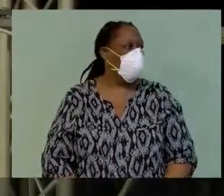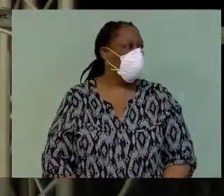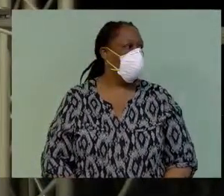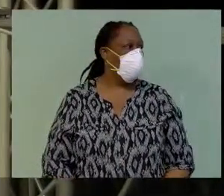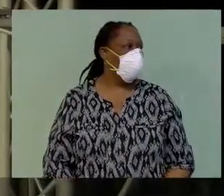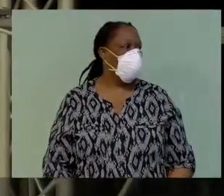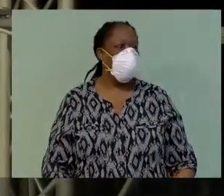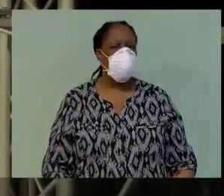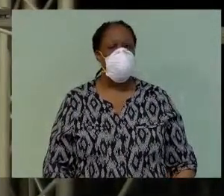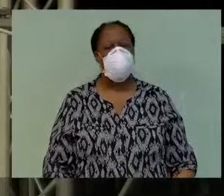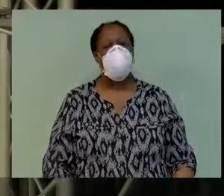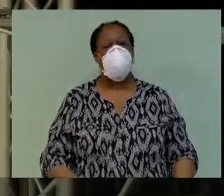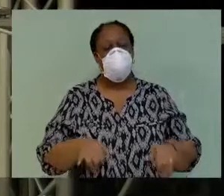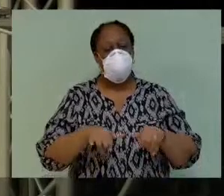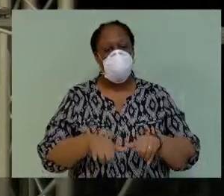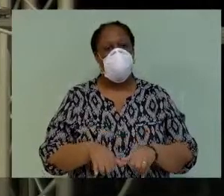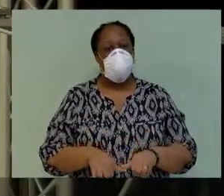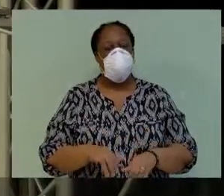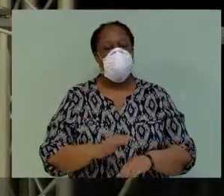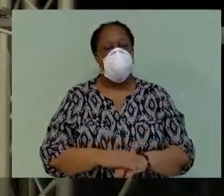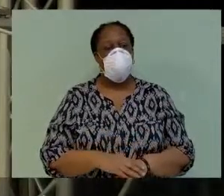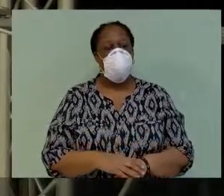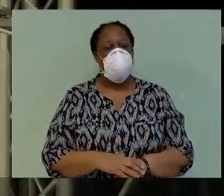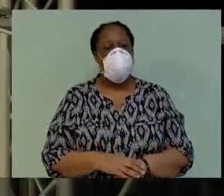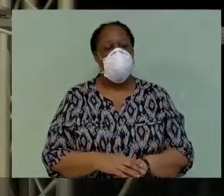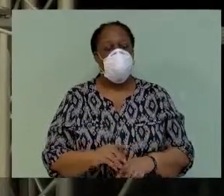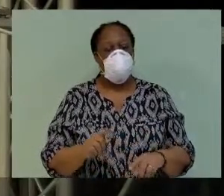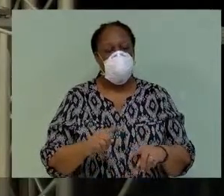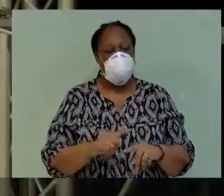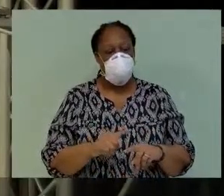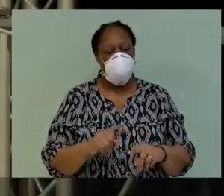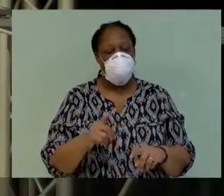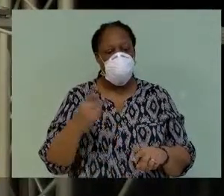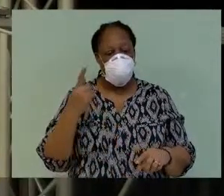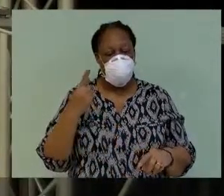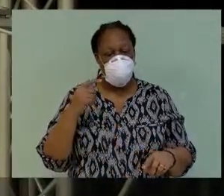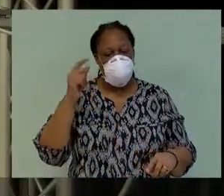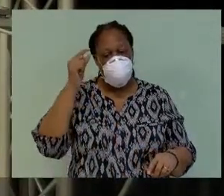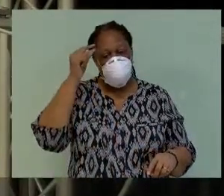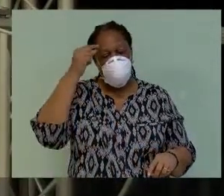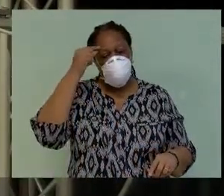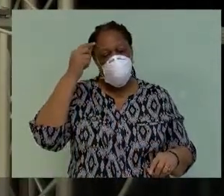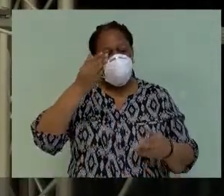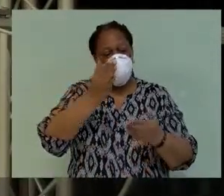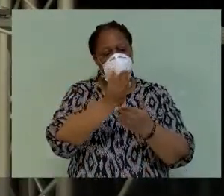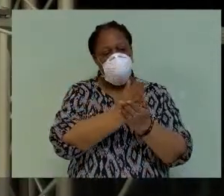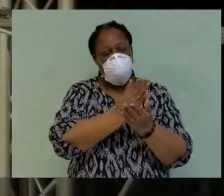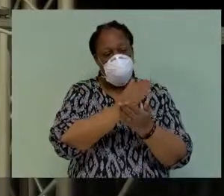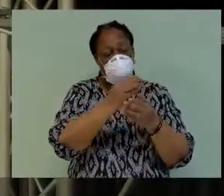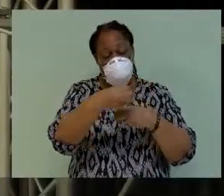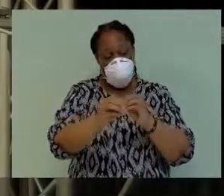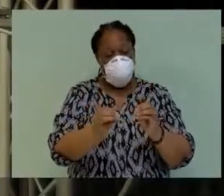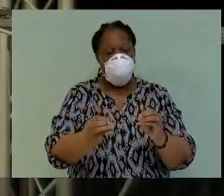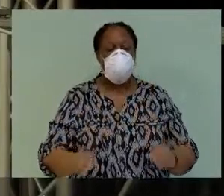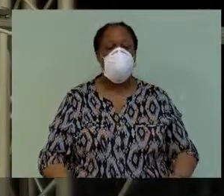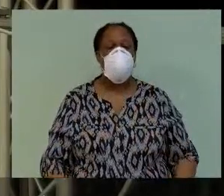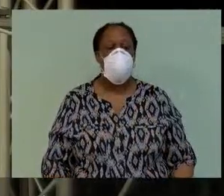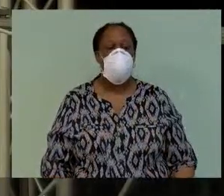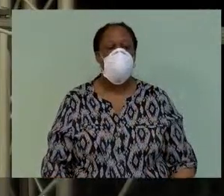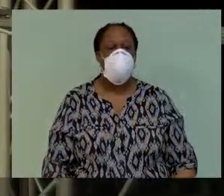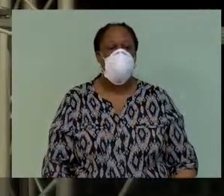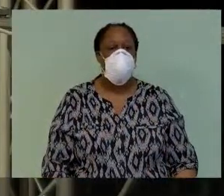It depends on the particular government department. In Regulation 5, I think it